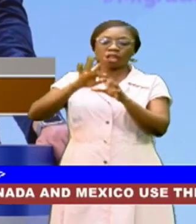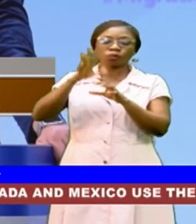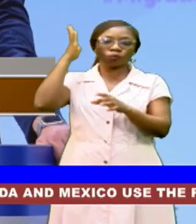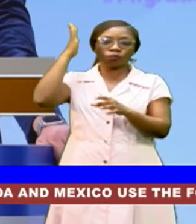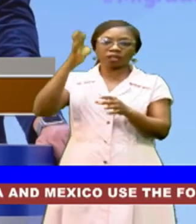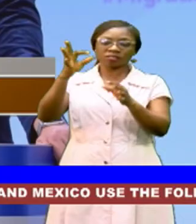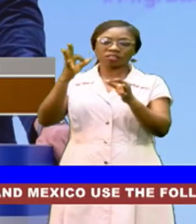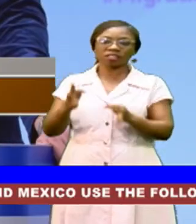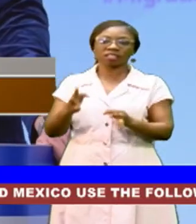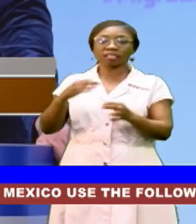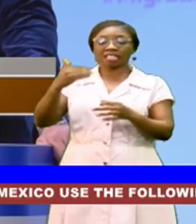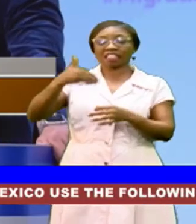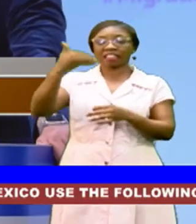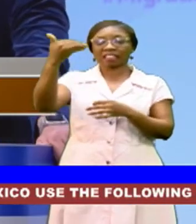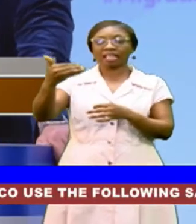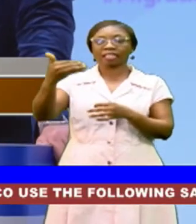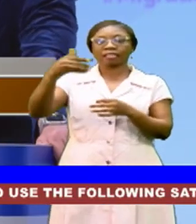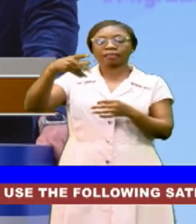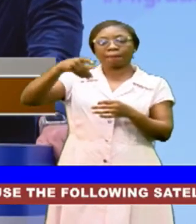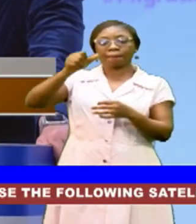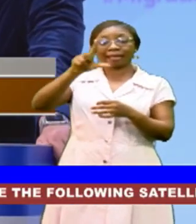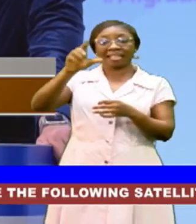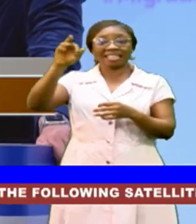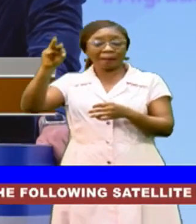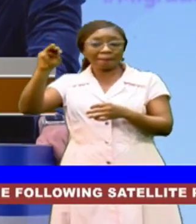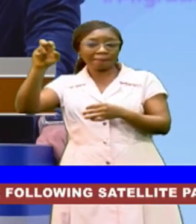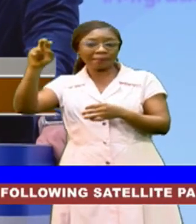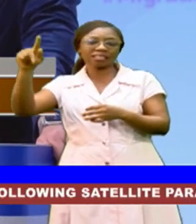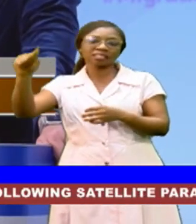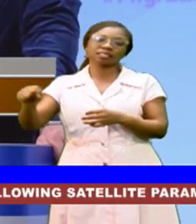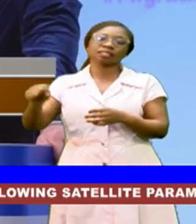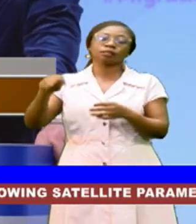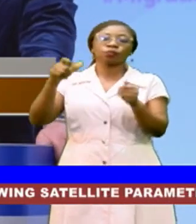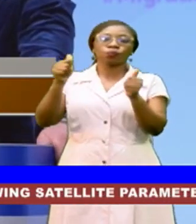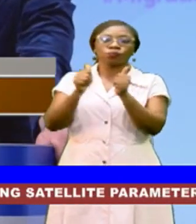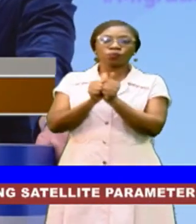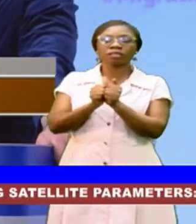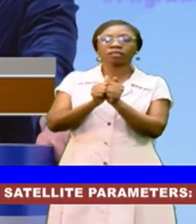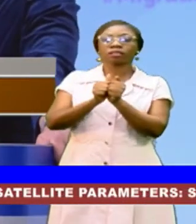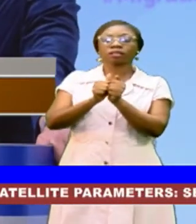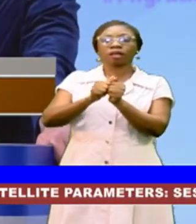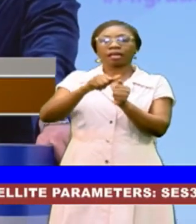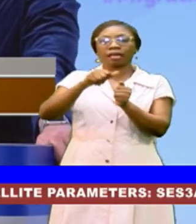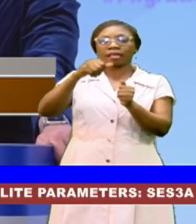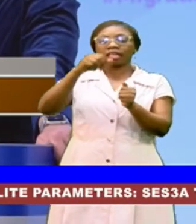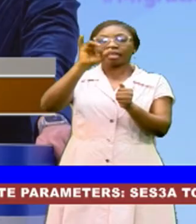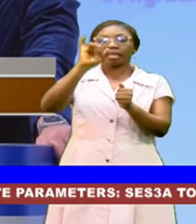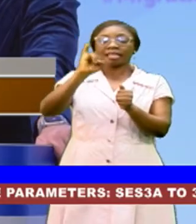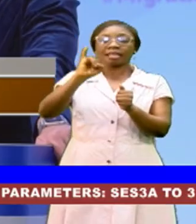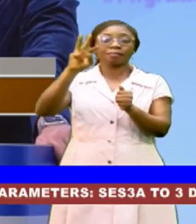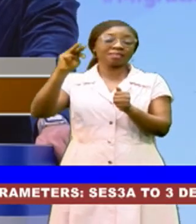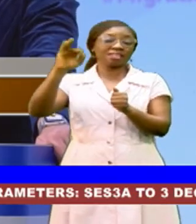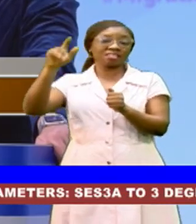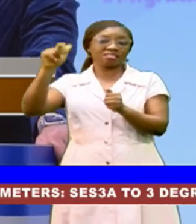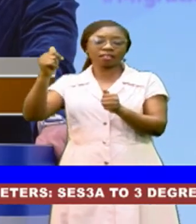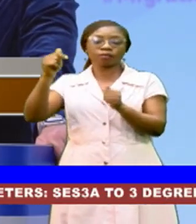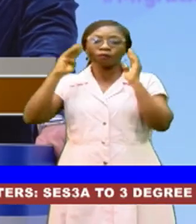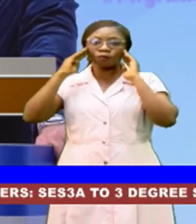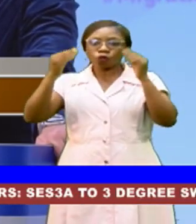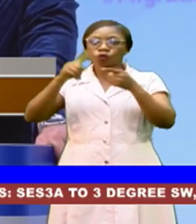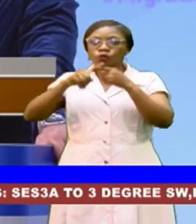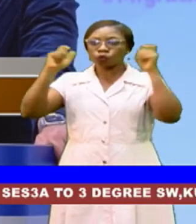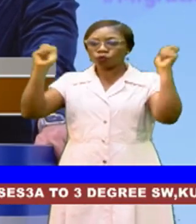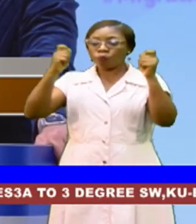next parliament. Nationalist parties with anti-immigrant stances are forecast to win more seats